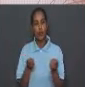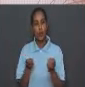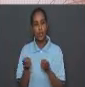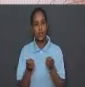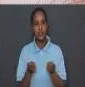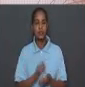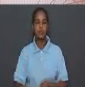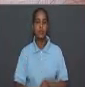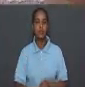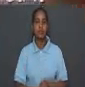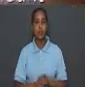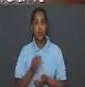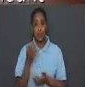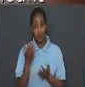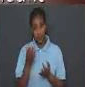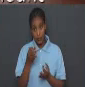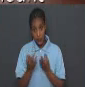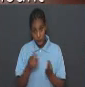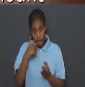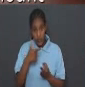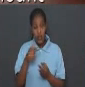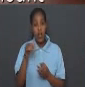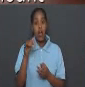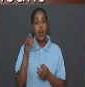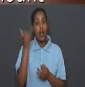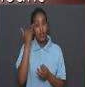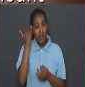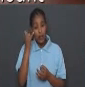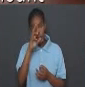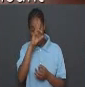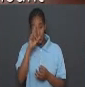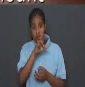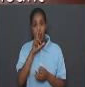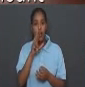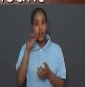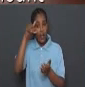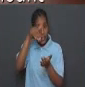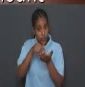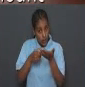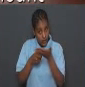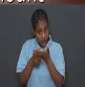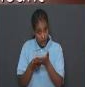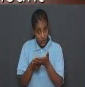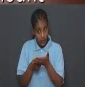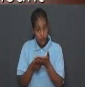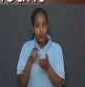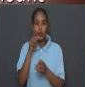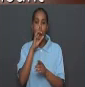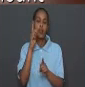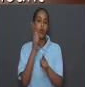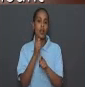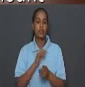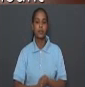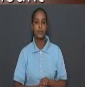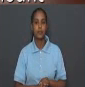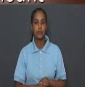in automobiles? If you said they are ideal because they are rechargeable, you